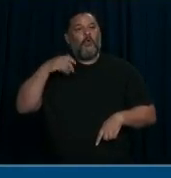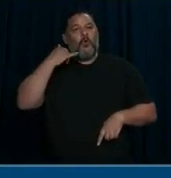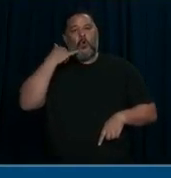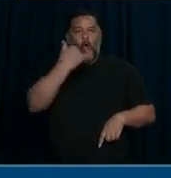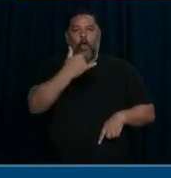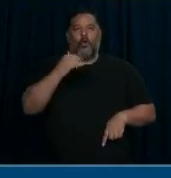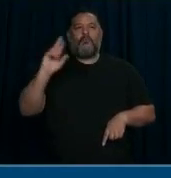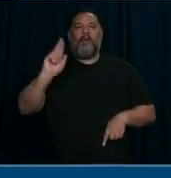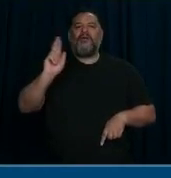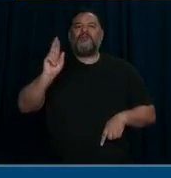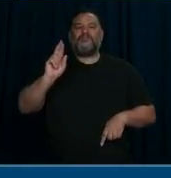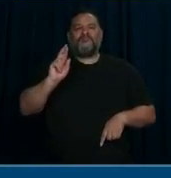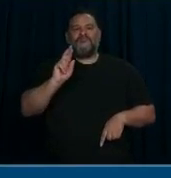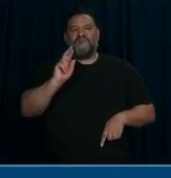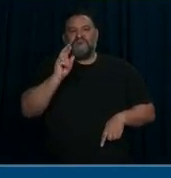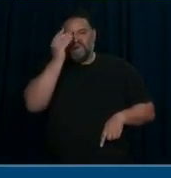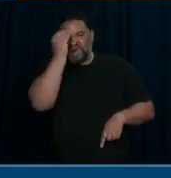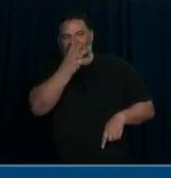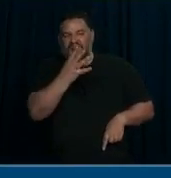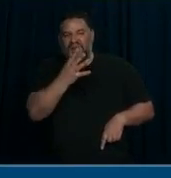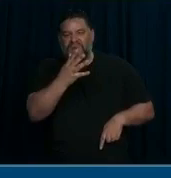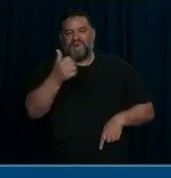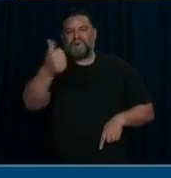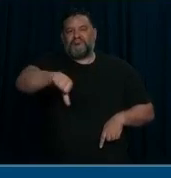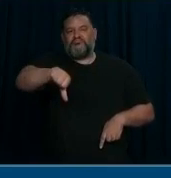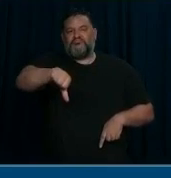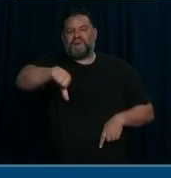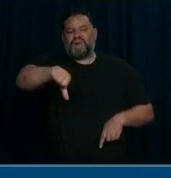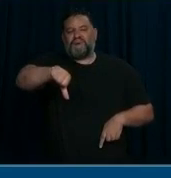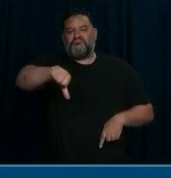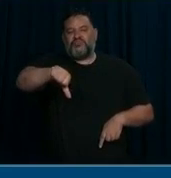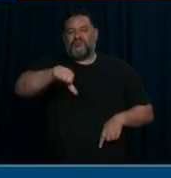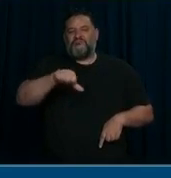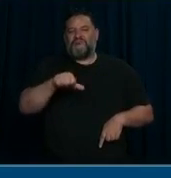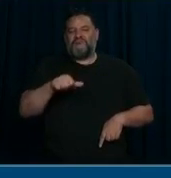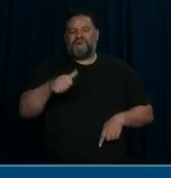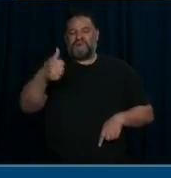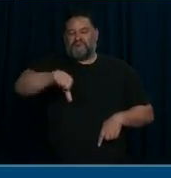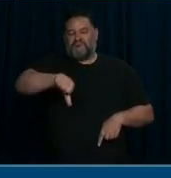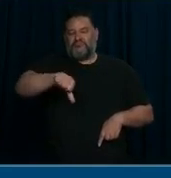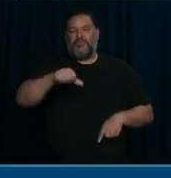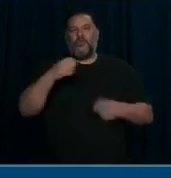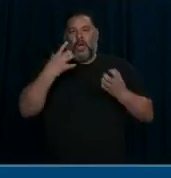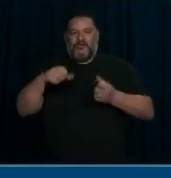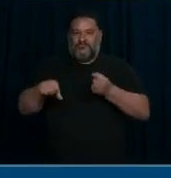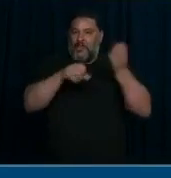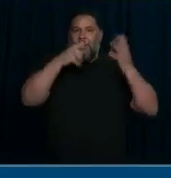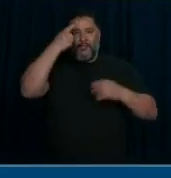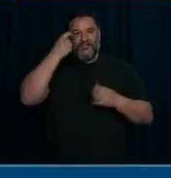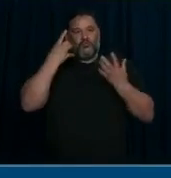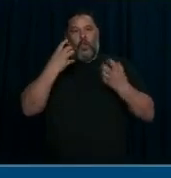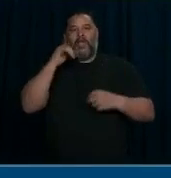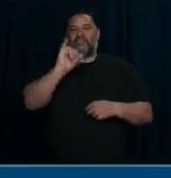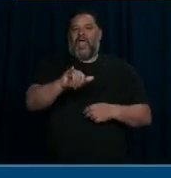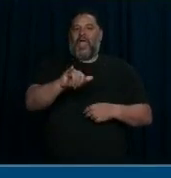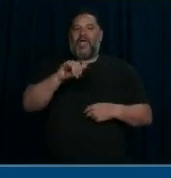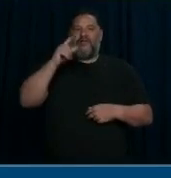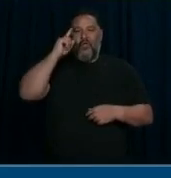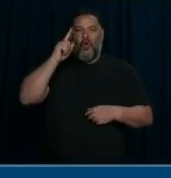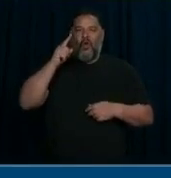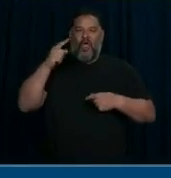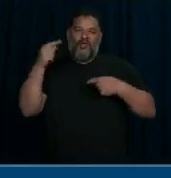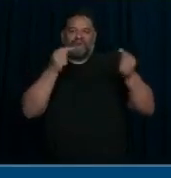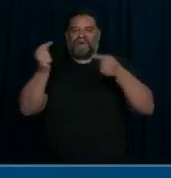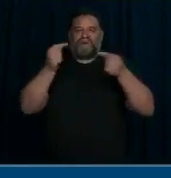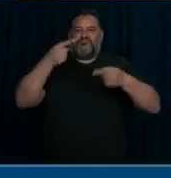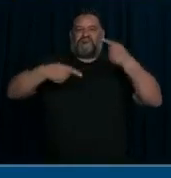Republicans and said, kill it. He wanted it gone because he wanted that as a wedge issue in this